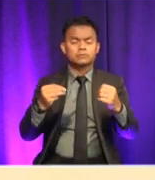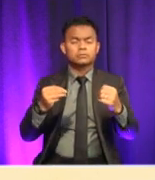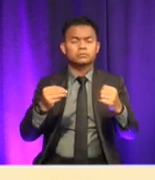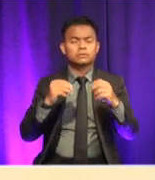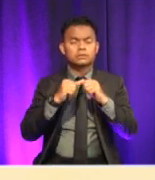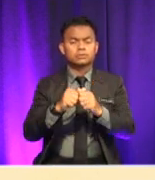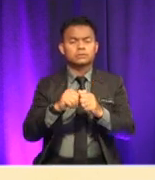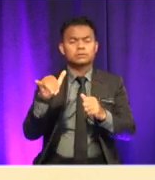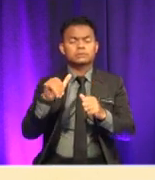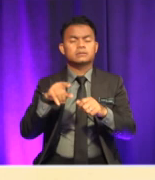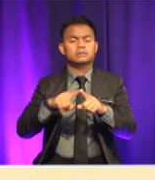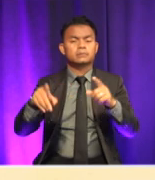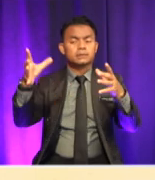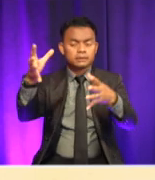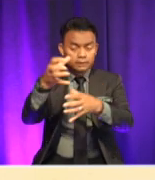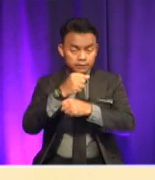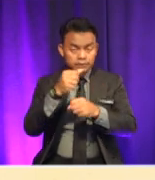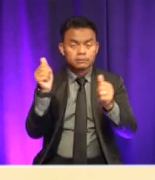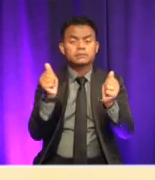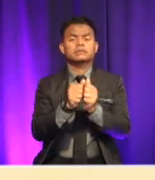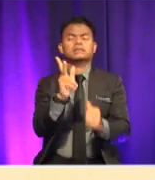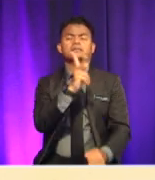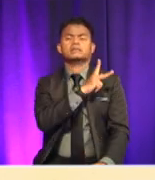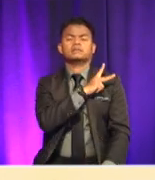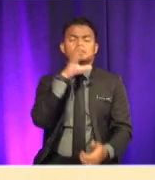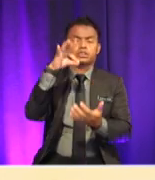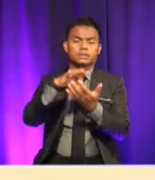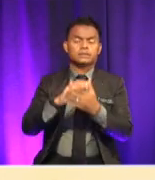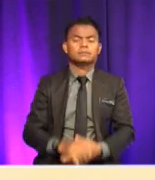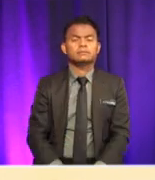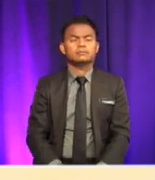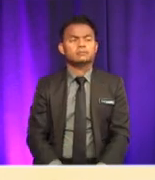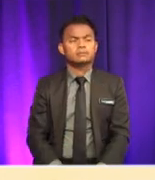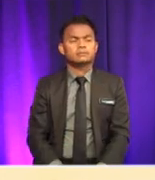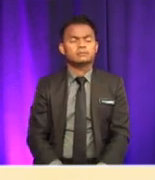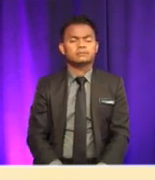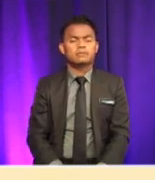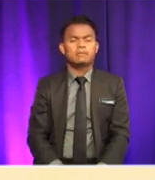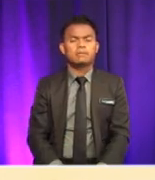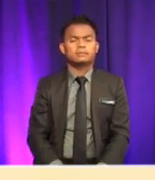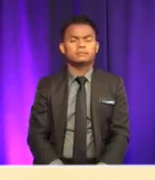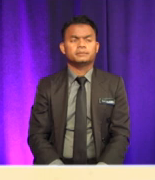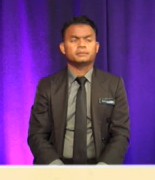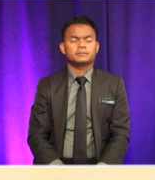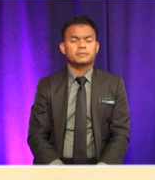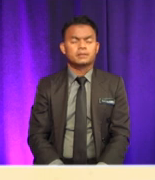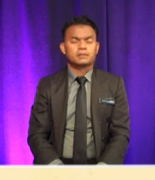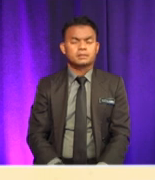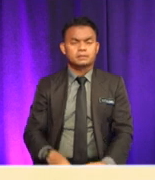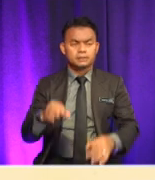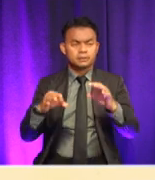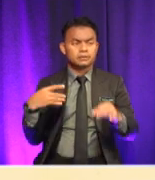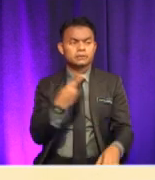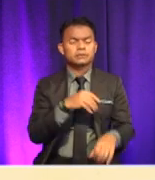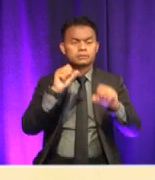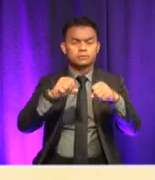rooster, also tortured in the submarine and had his tail and feathered slash. So if you can see the punishment,